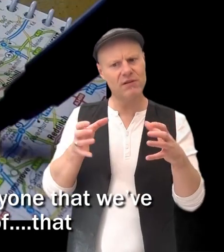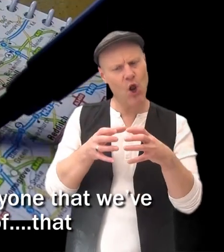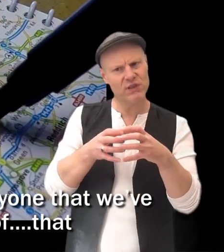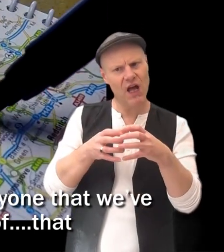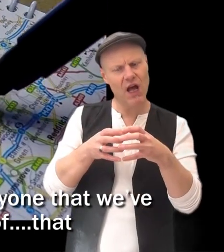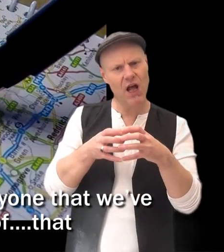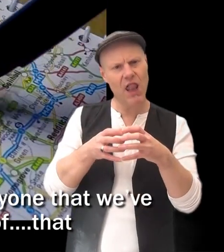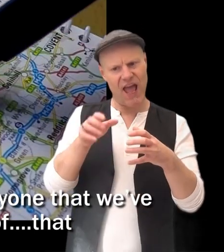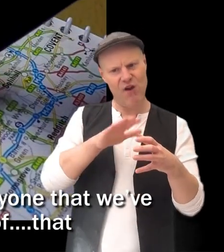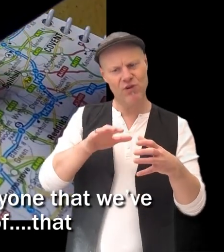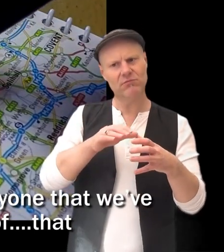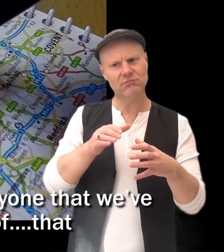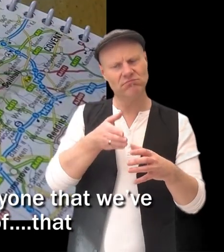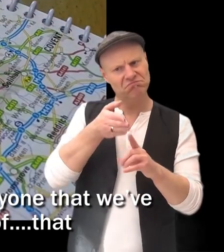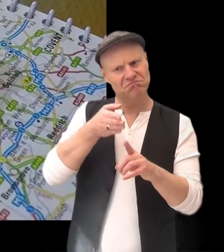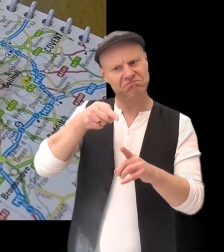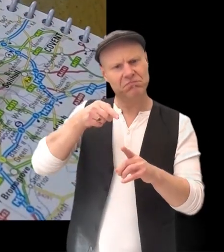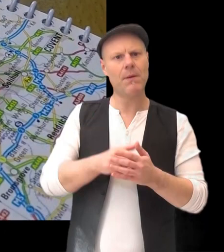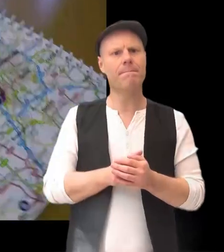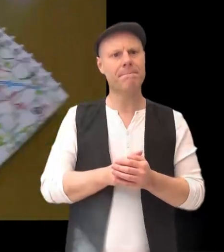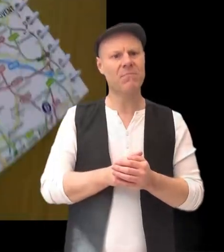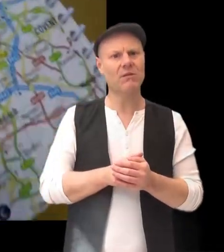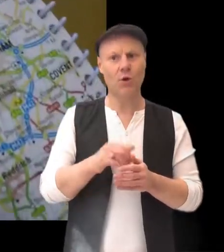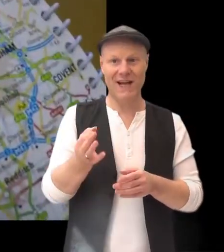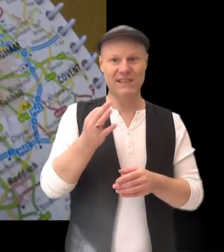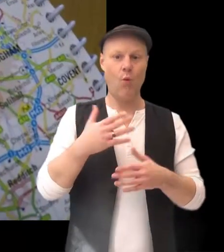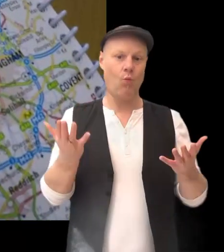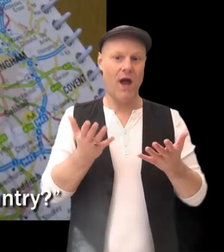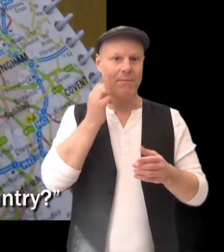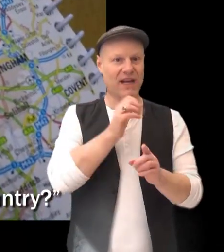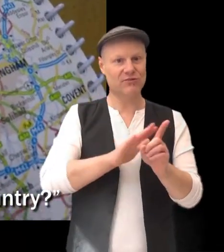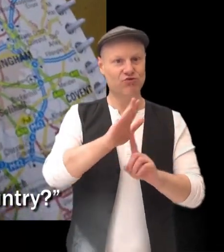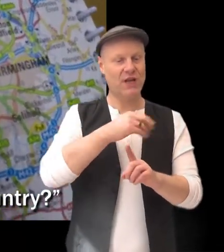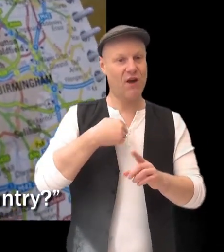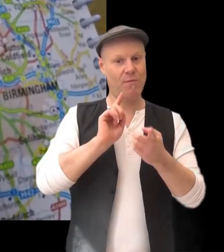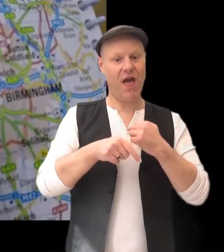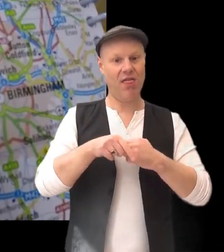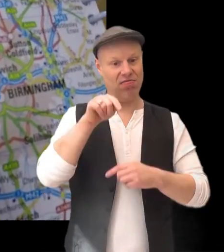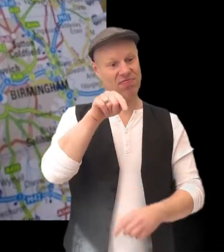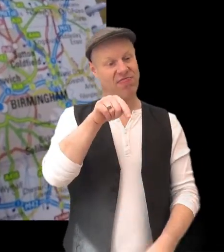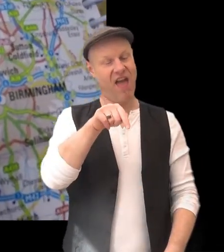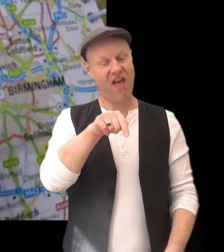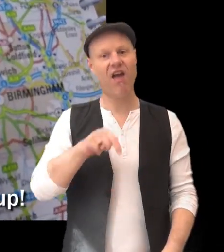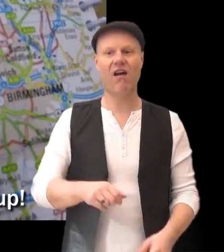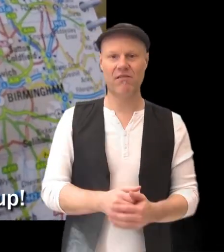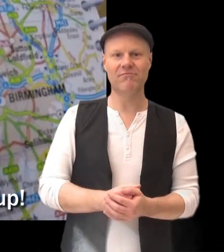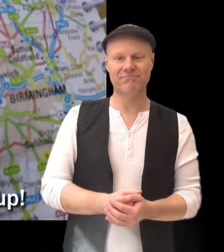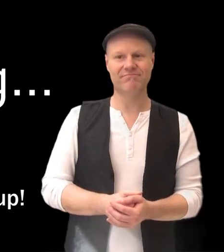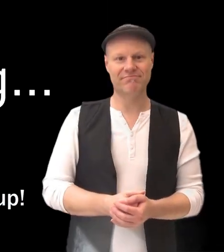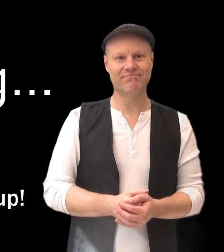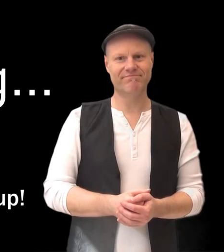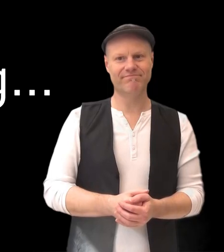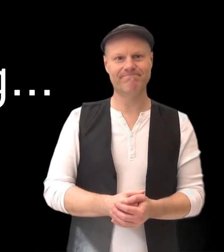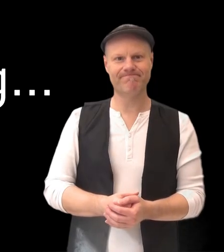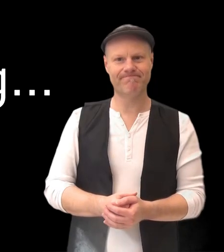of. Yeah. That. That. Yeah. Where's the Black Country? There. It's cleared that up. That's it.